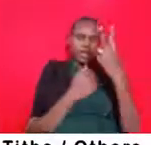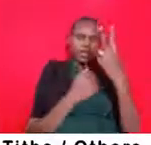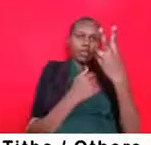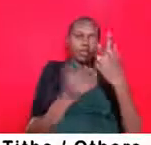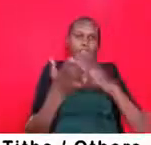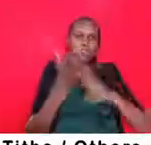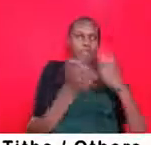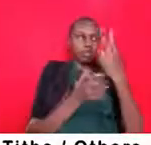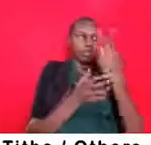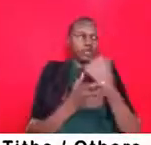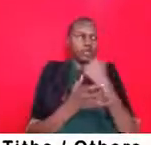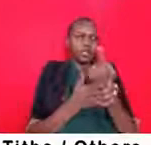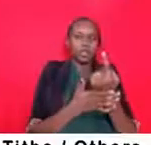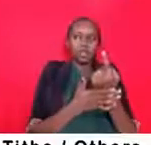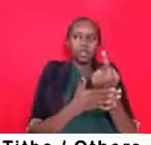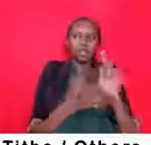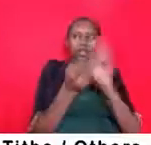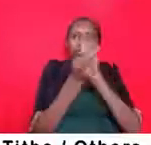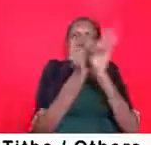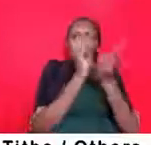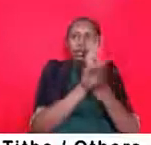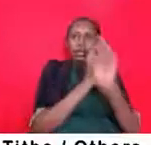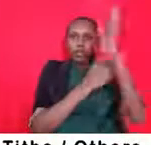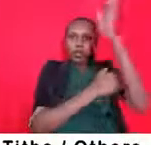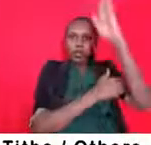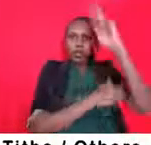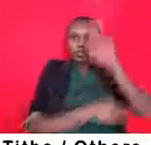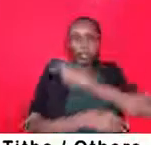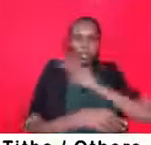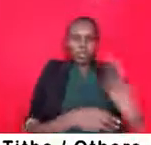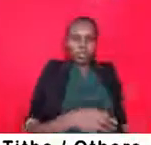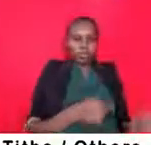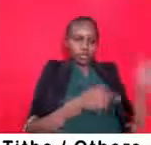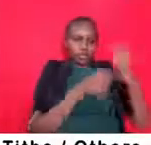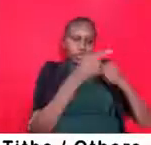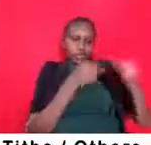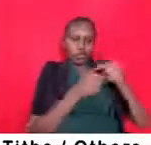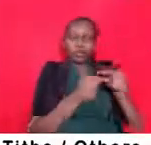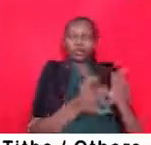says, repent, God's kingdom is near.